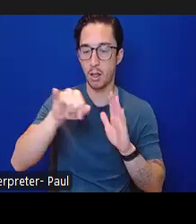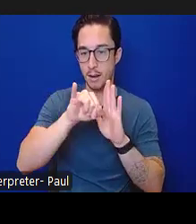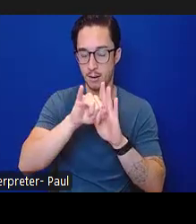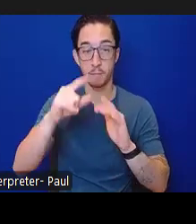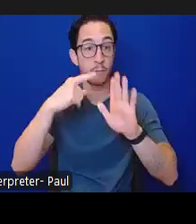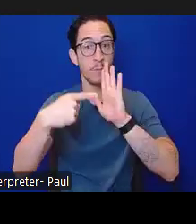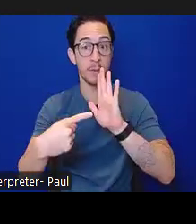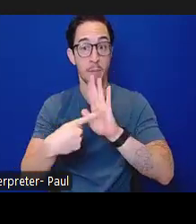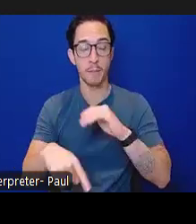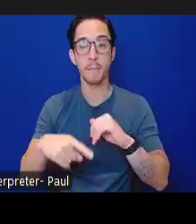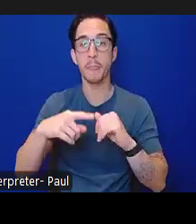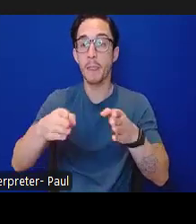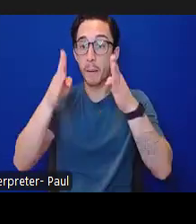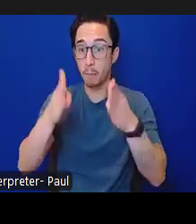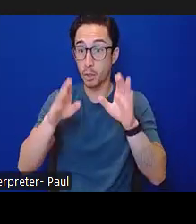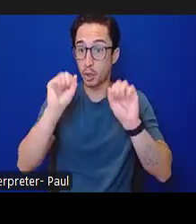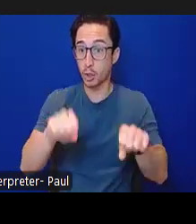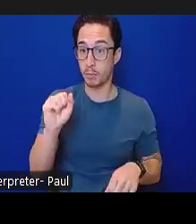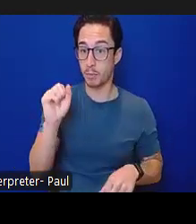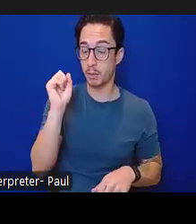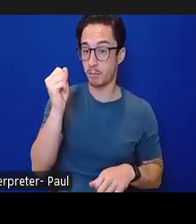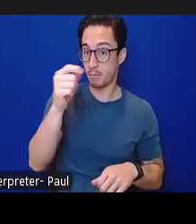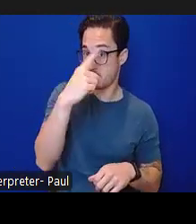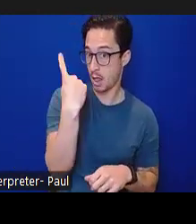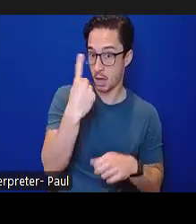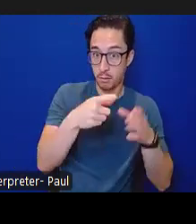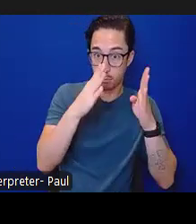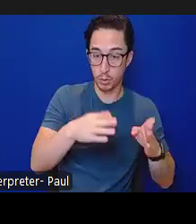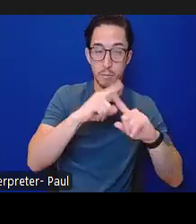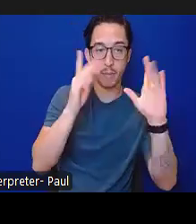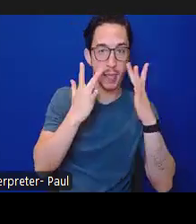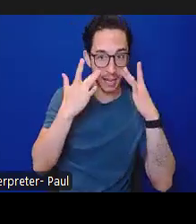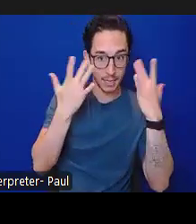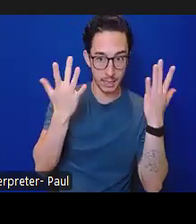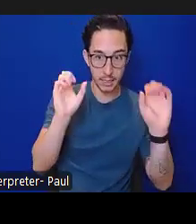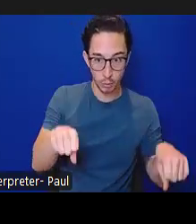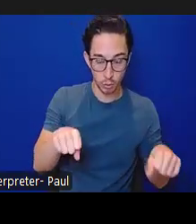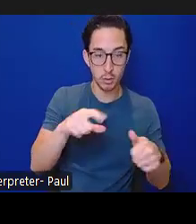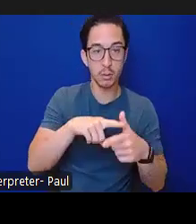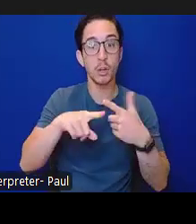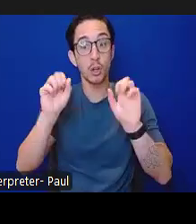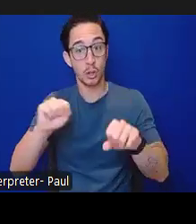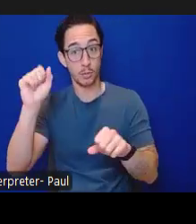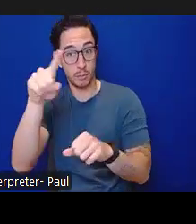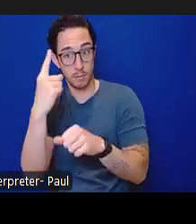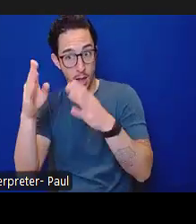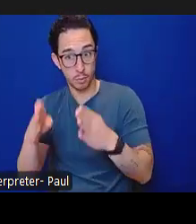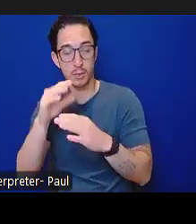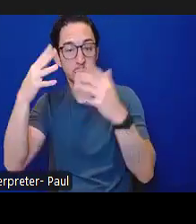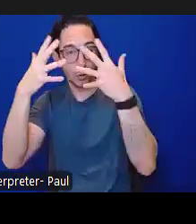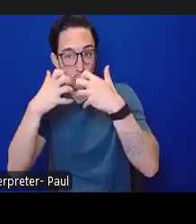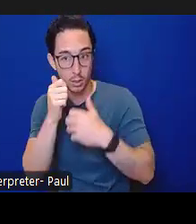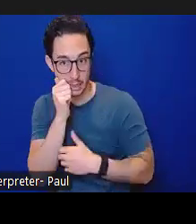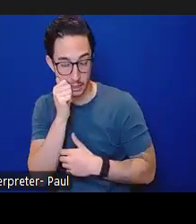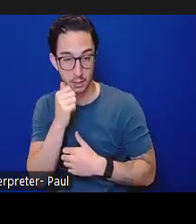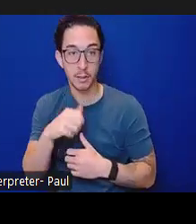example, someone can be black and light skin, someone can be black and dark skin, someone can even